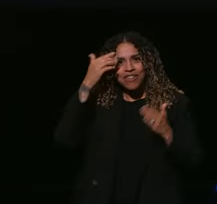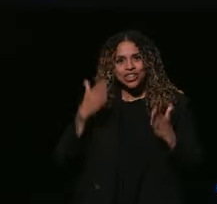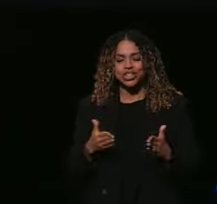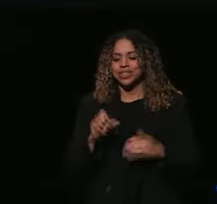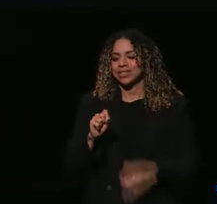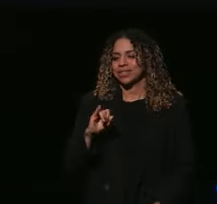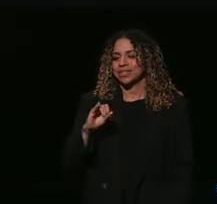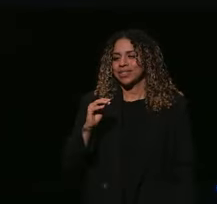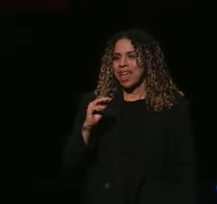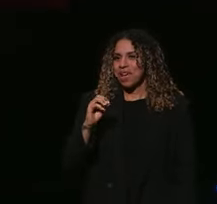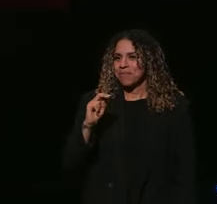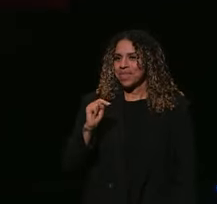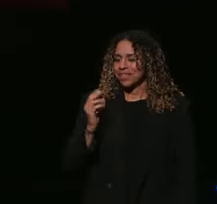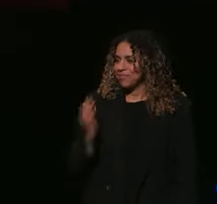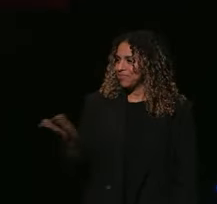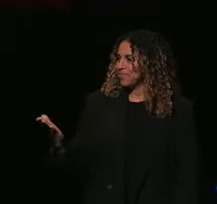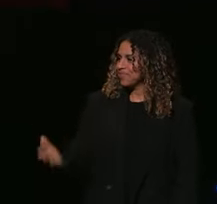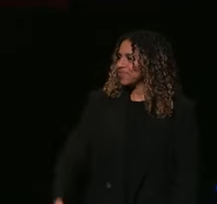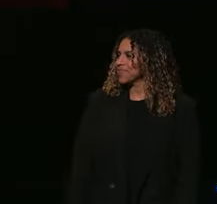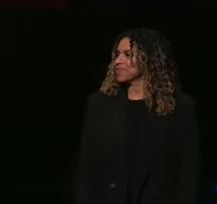Simon.